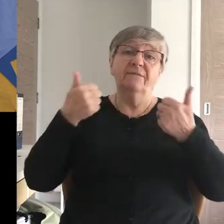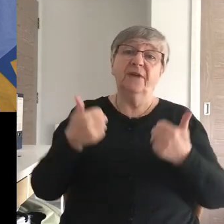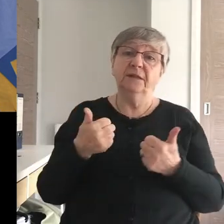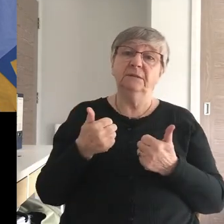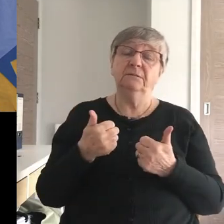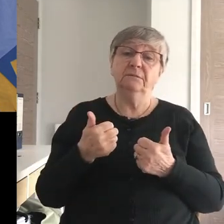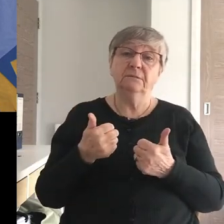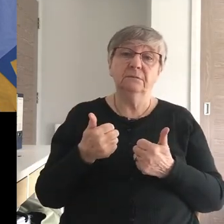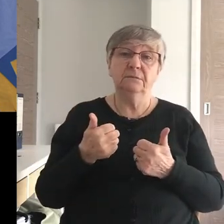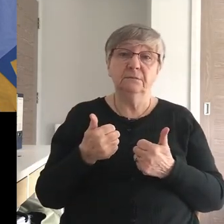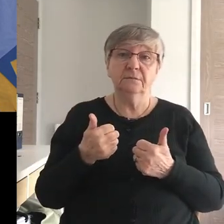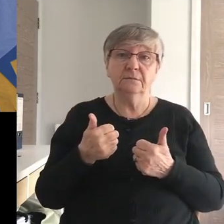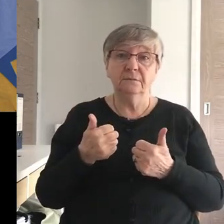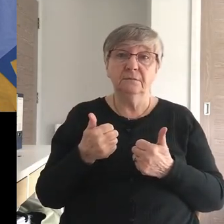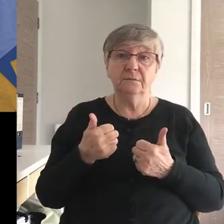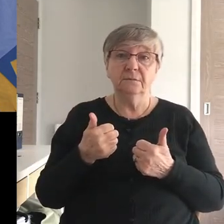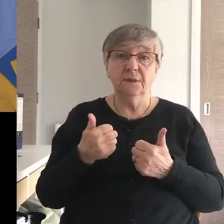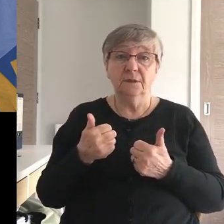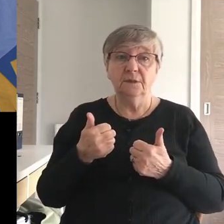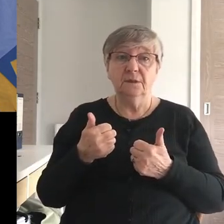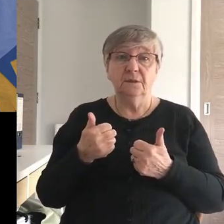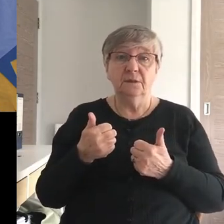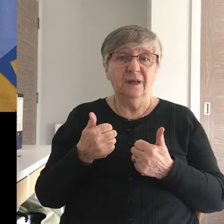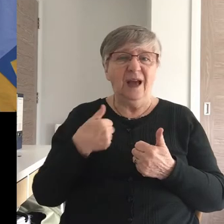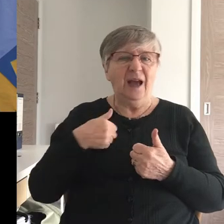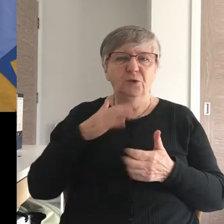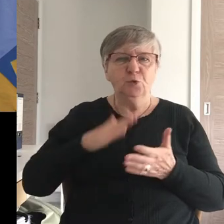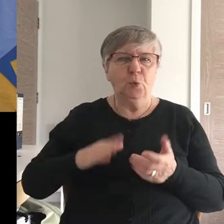fine, that no serious